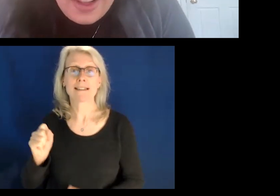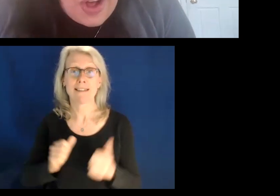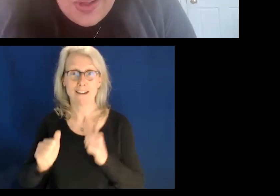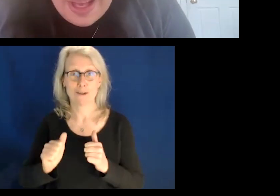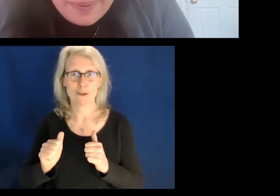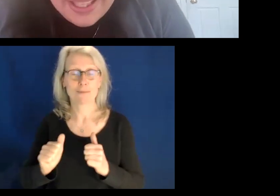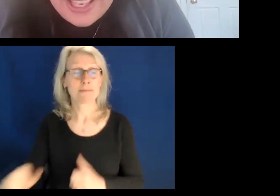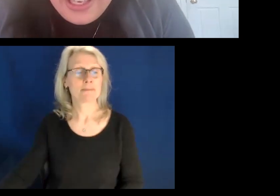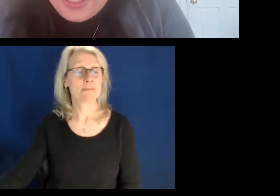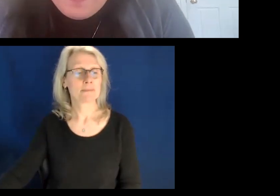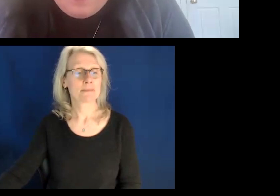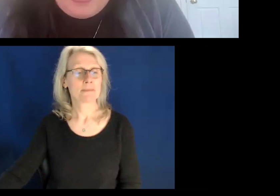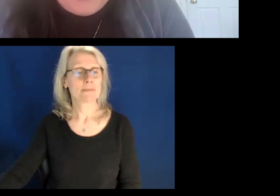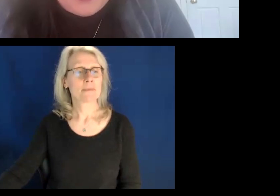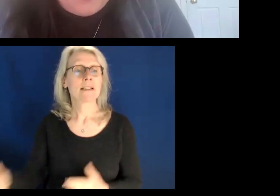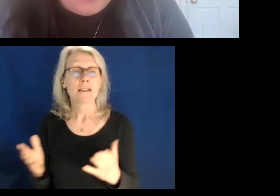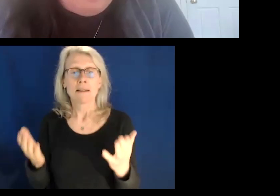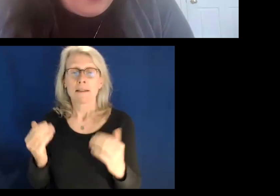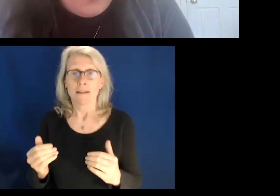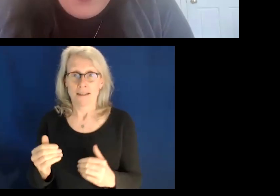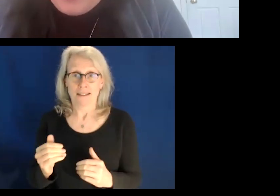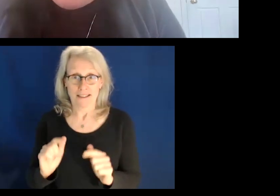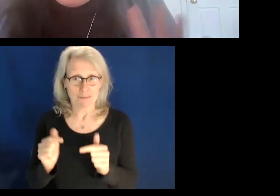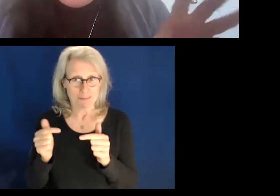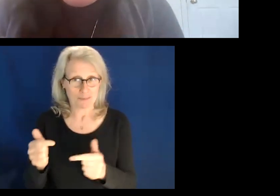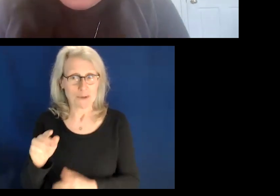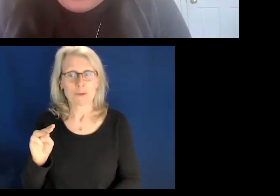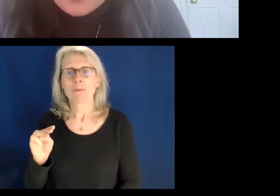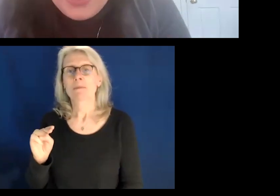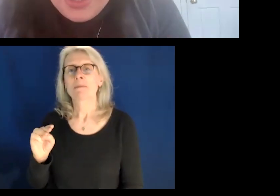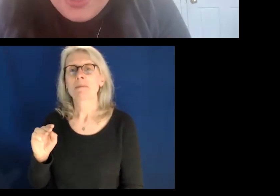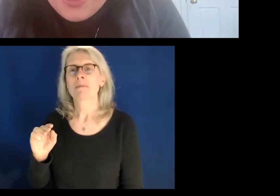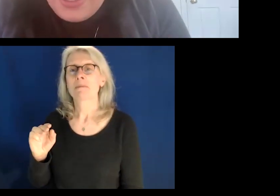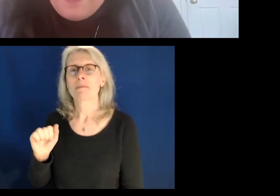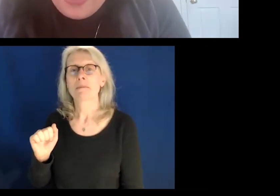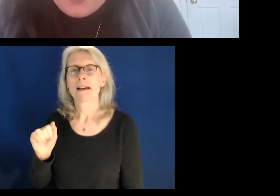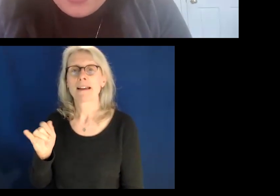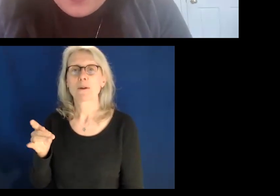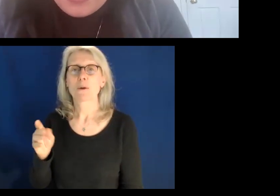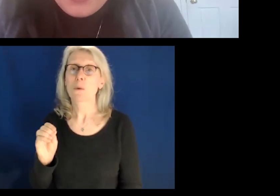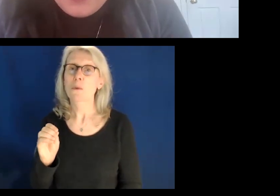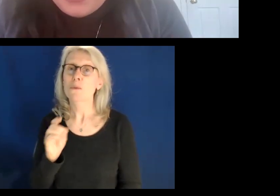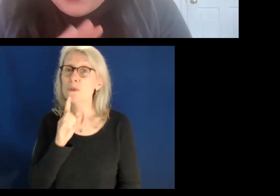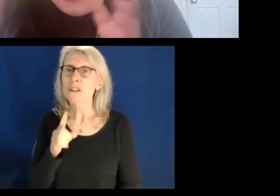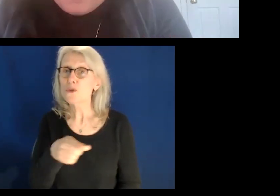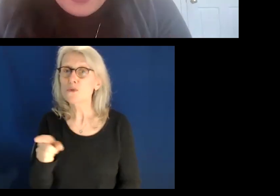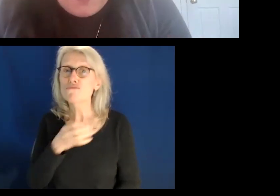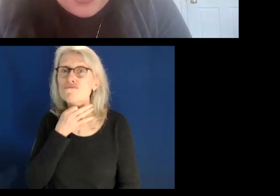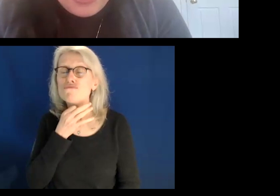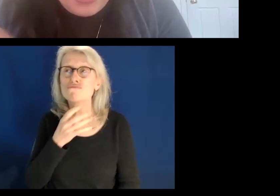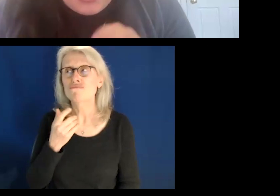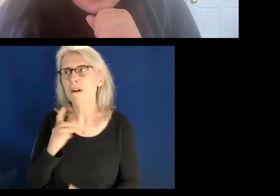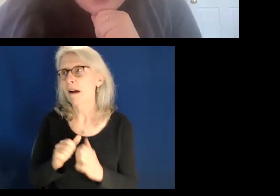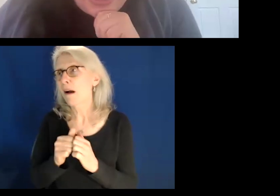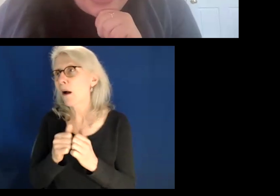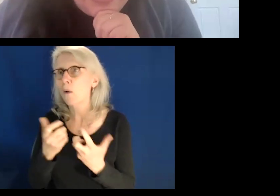think all that being said, I'm going to pass this over to Maiko. If you have questions that you'd like to include in the